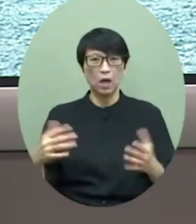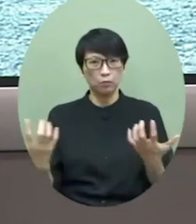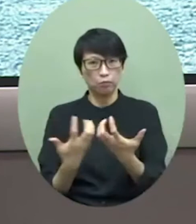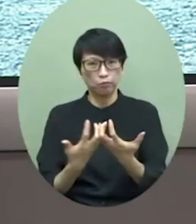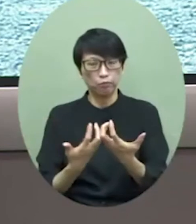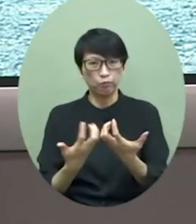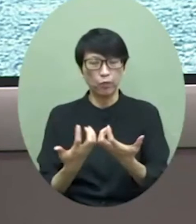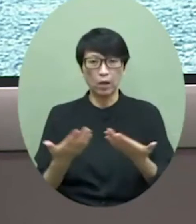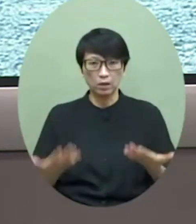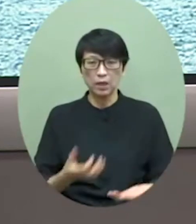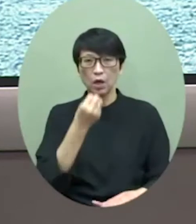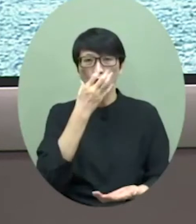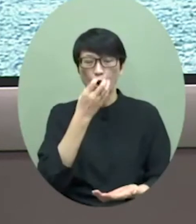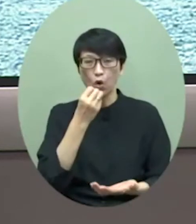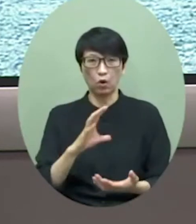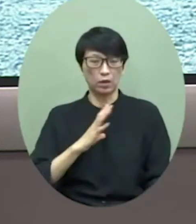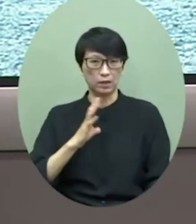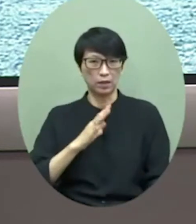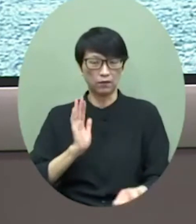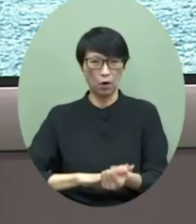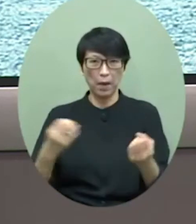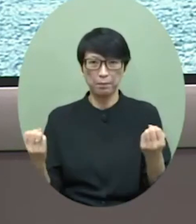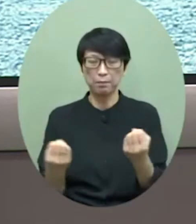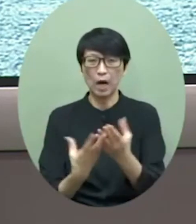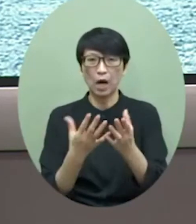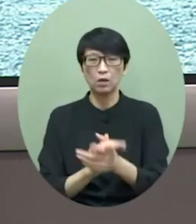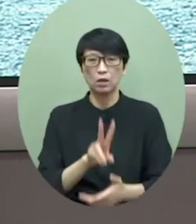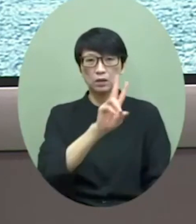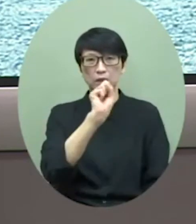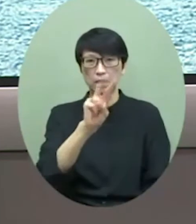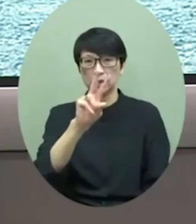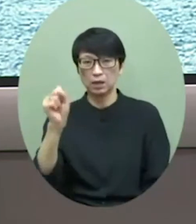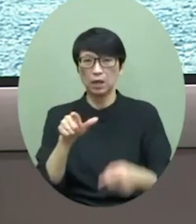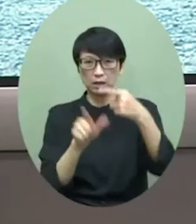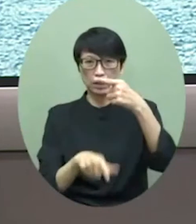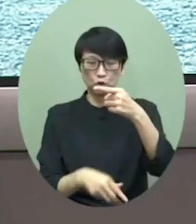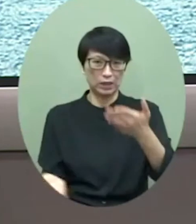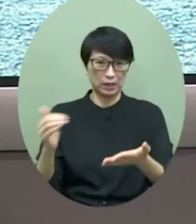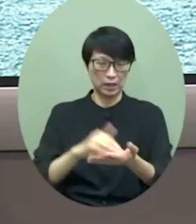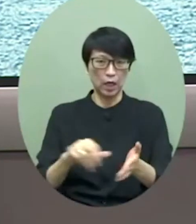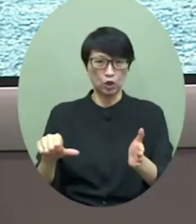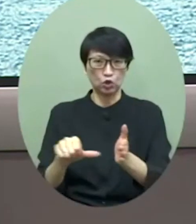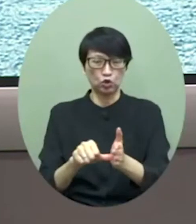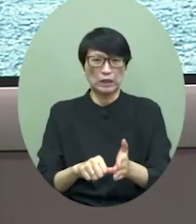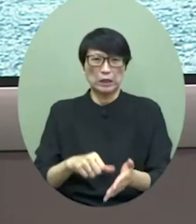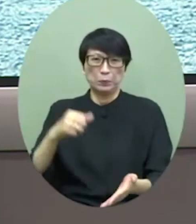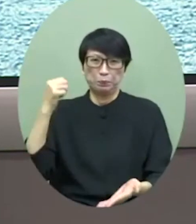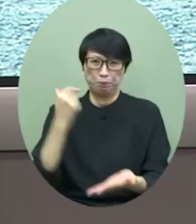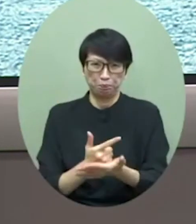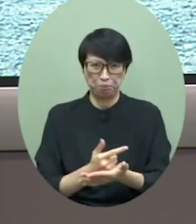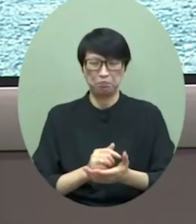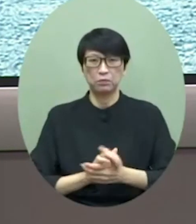over the territory. So the overall assessment is that since January